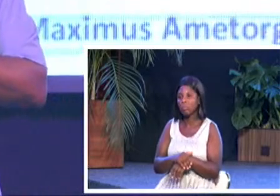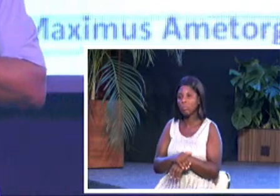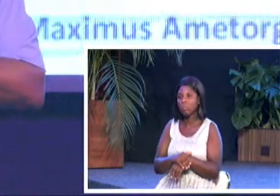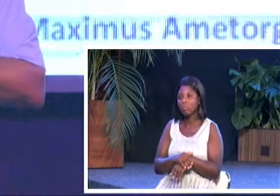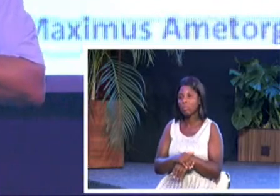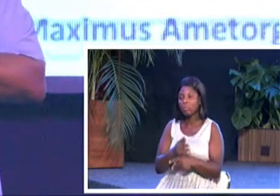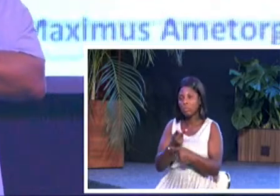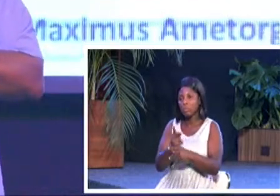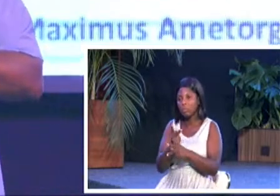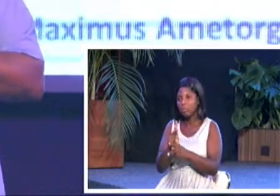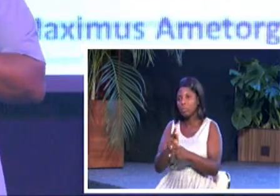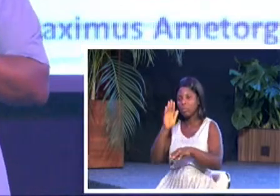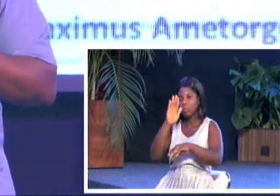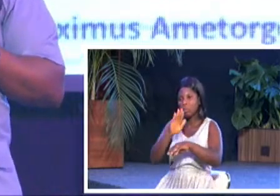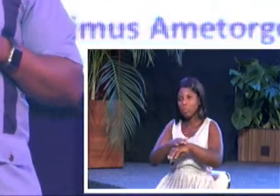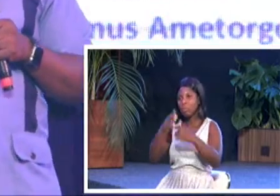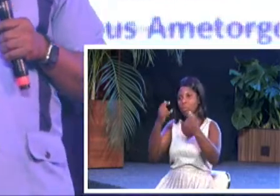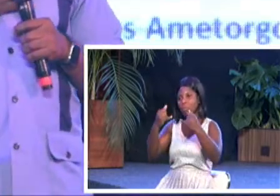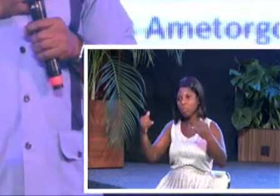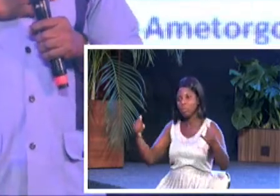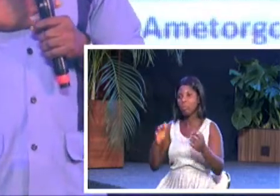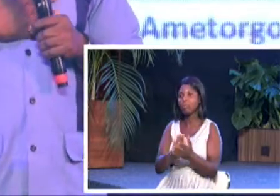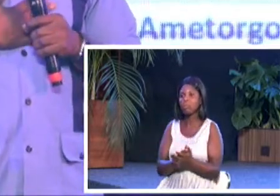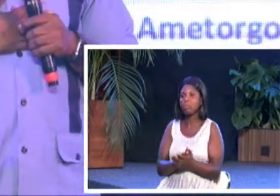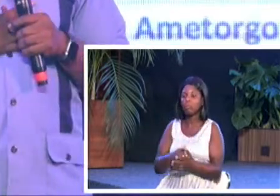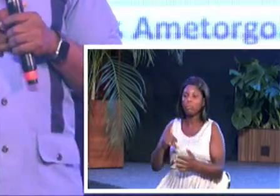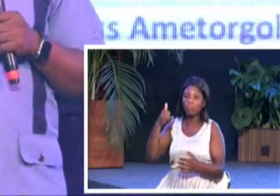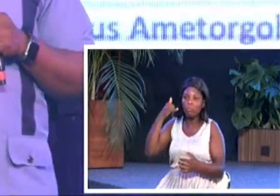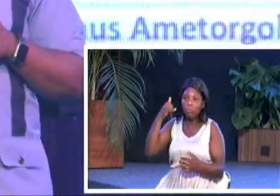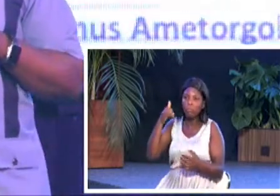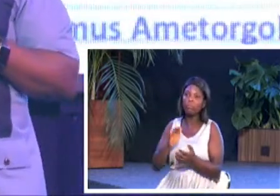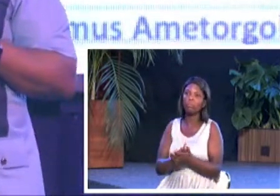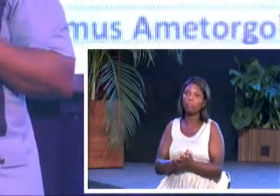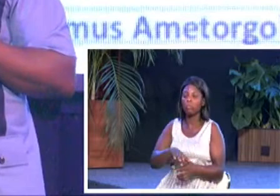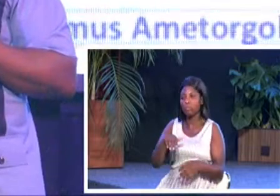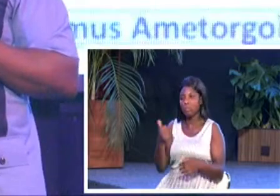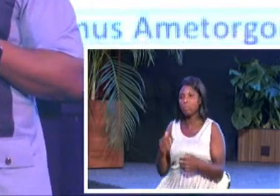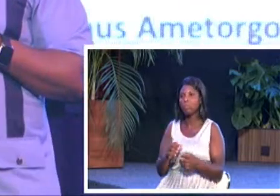a good pillar where you can look at. Now, e-commerce.